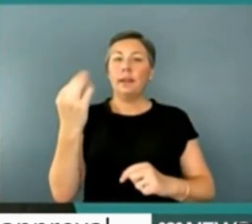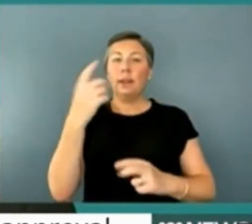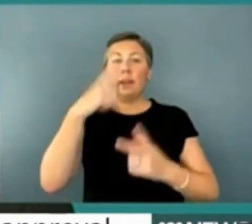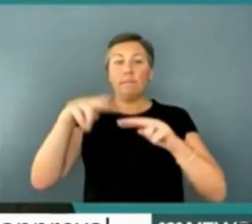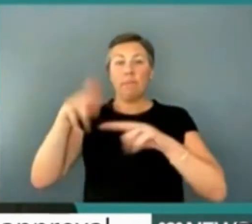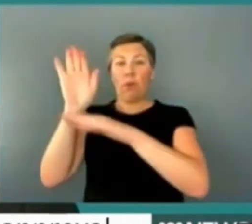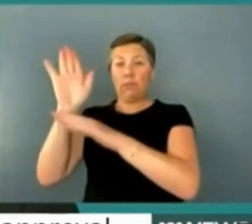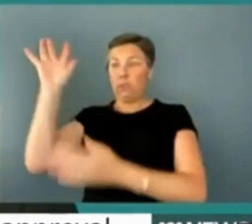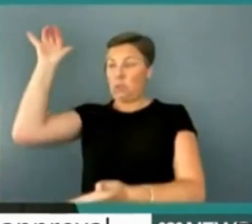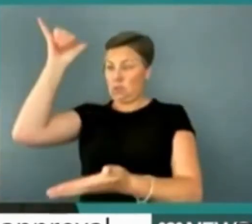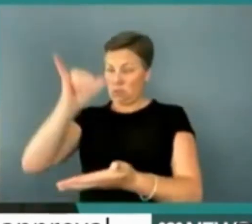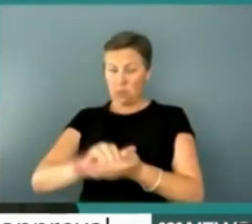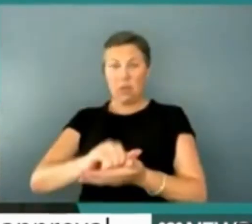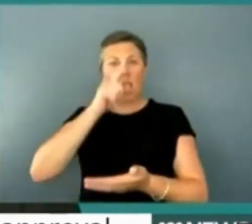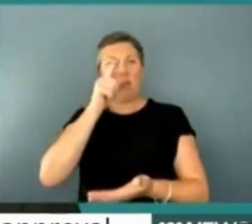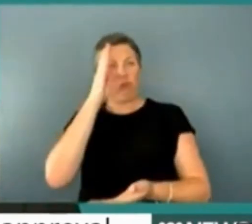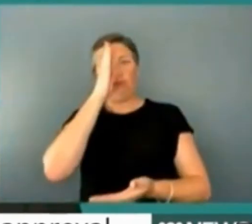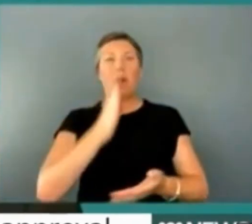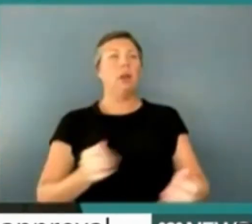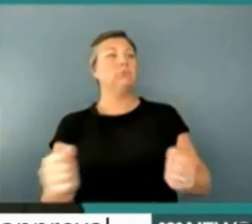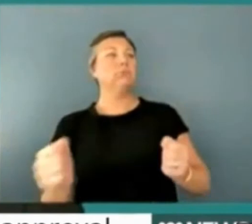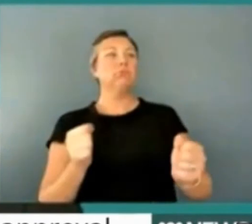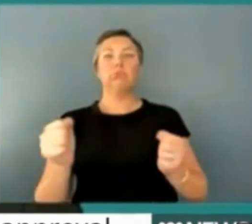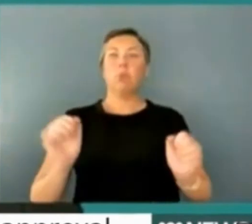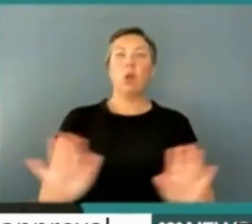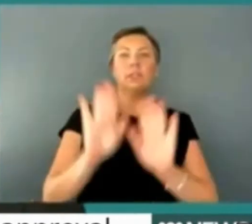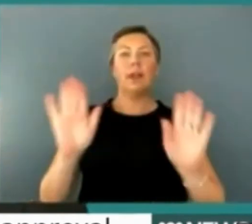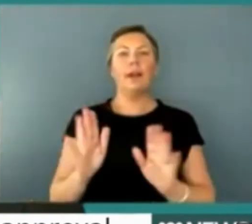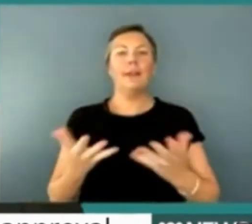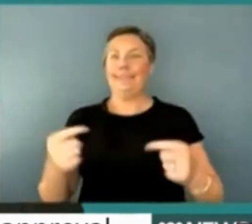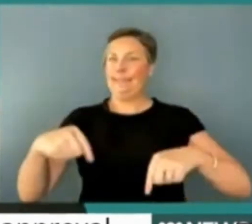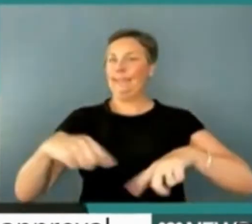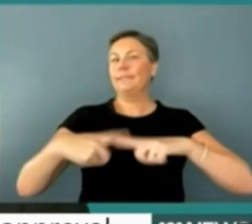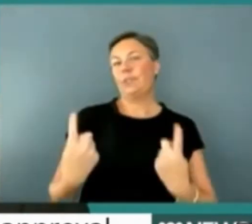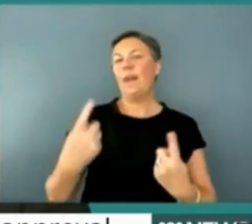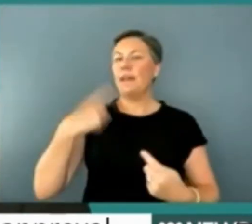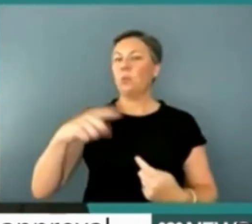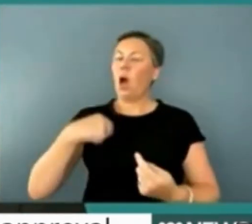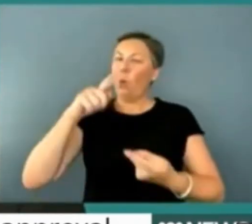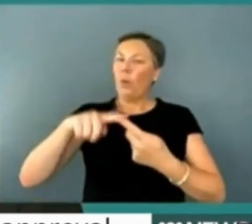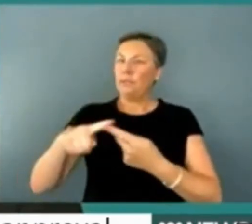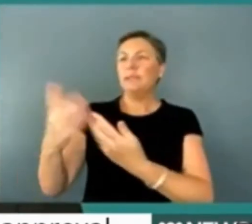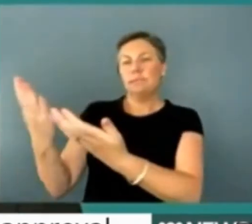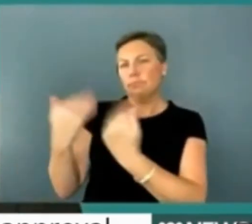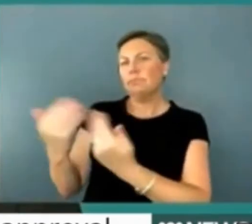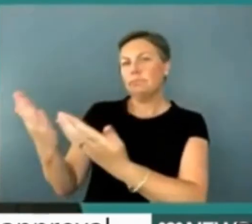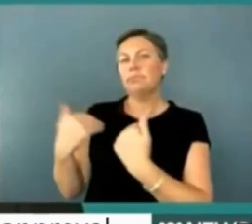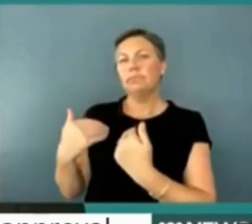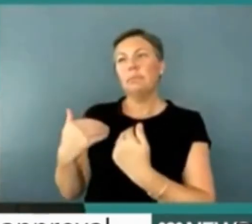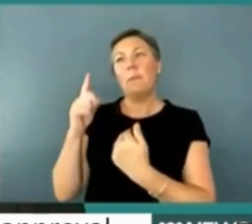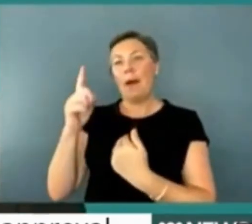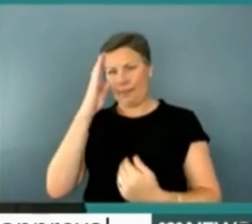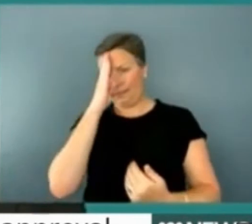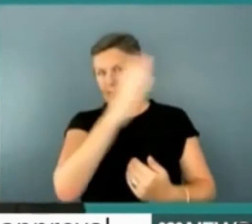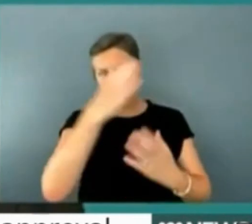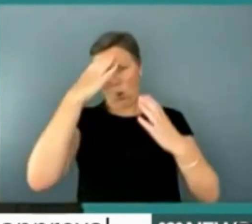very important measures that we put in place of our rings of containment to protect the Australian public right back on the